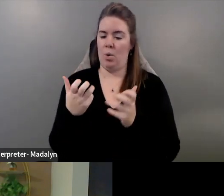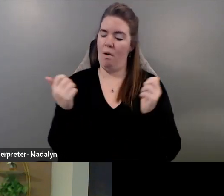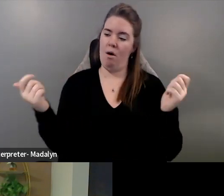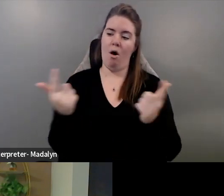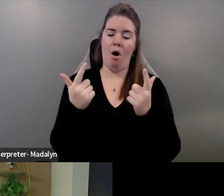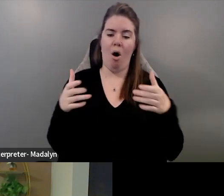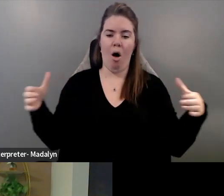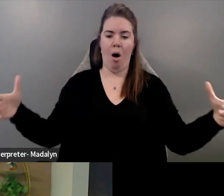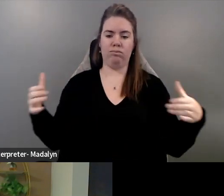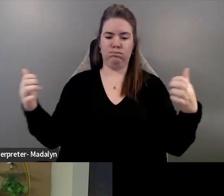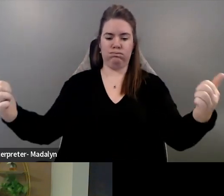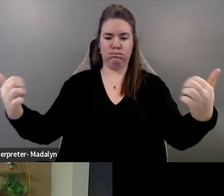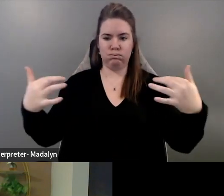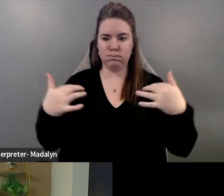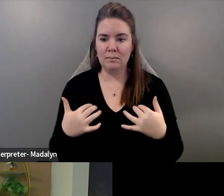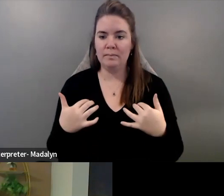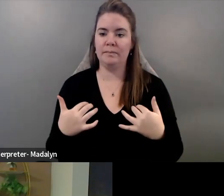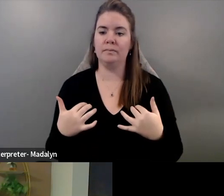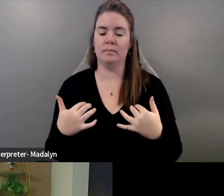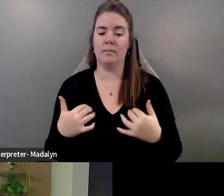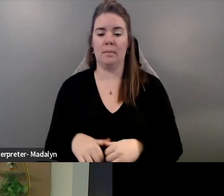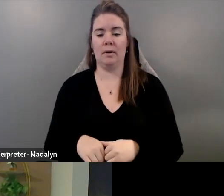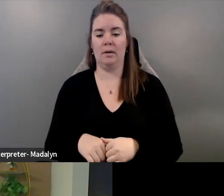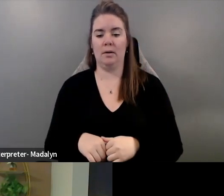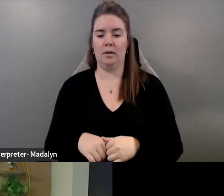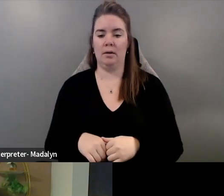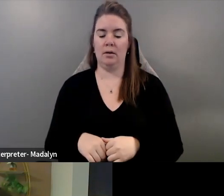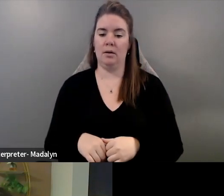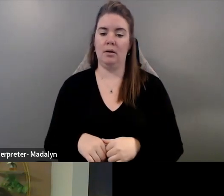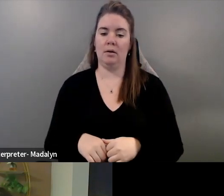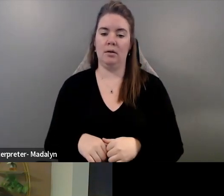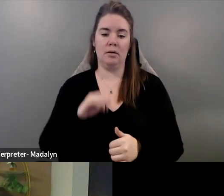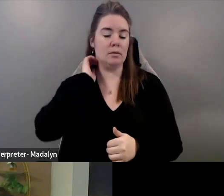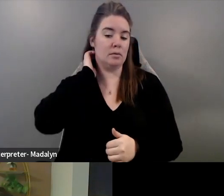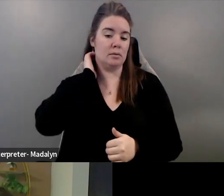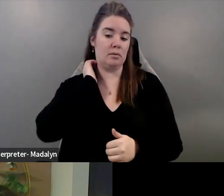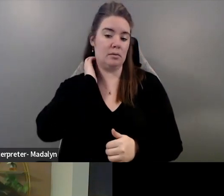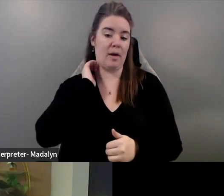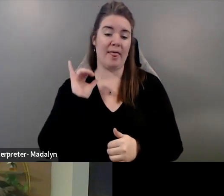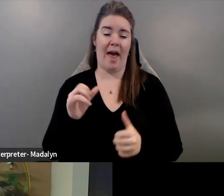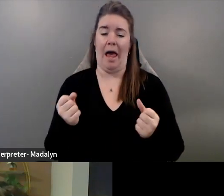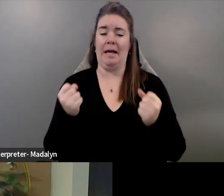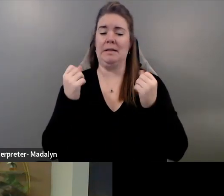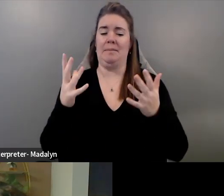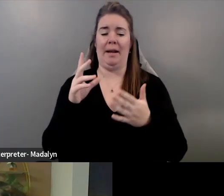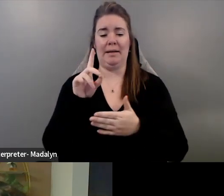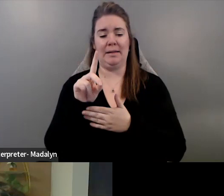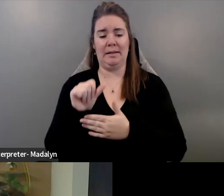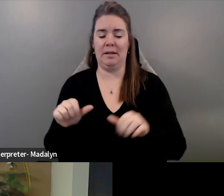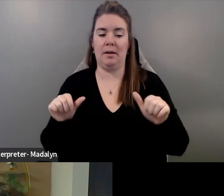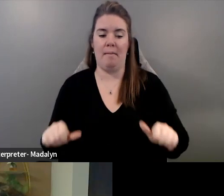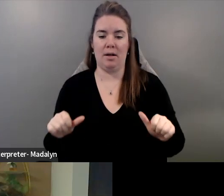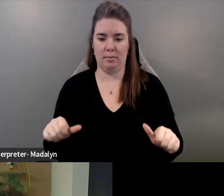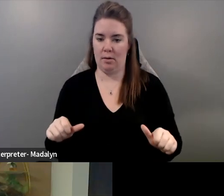greatest extent we possibly can. And that absolutely includes as many disabilities as